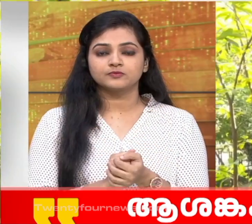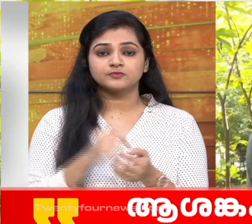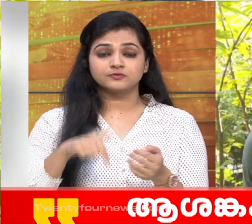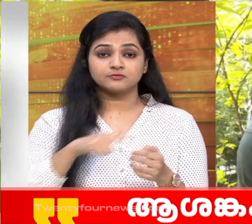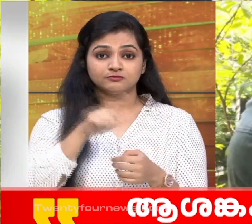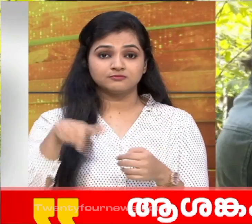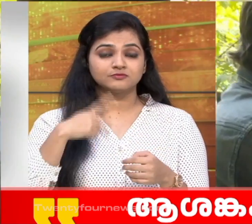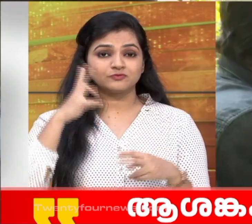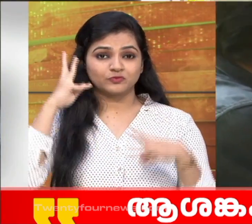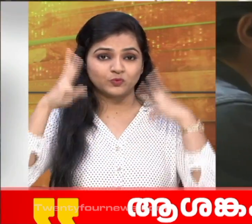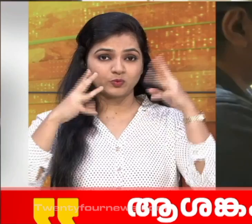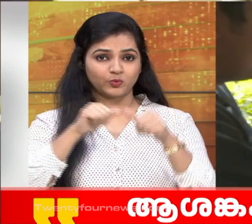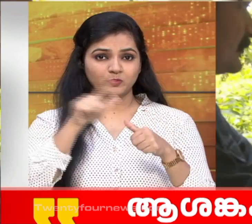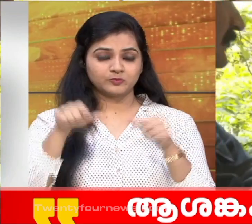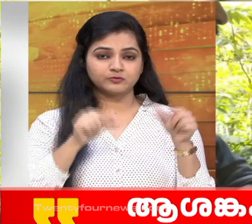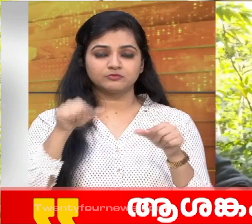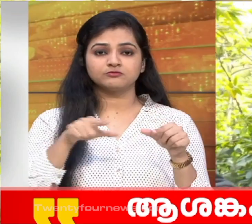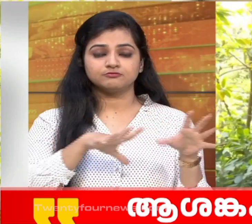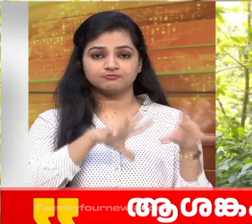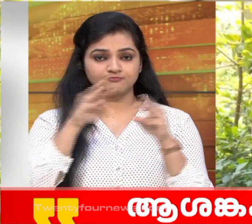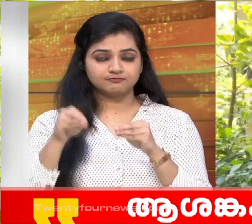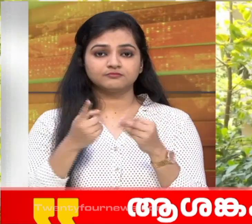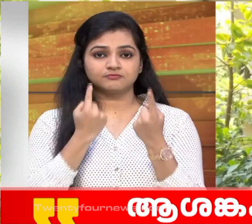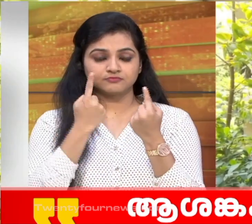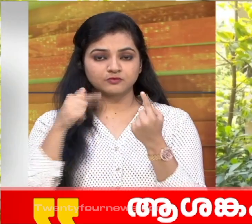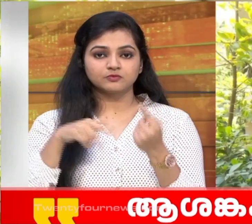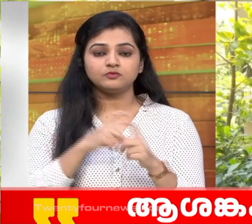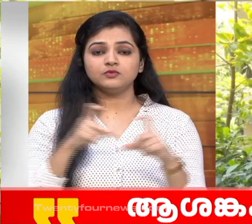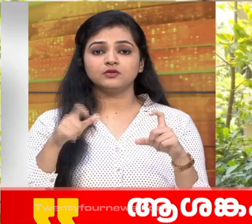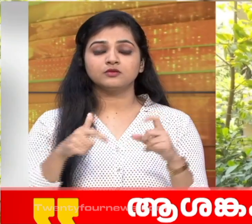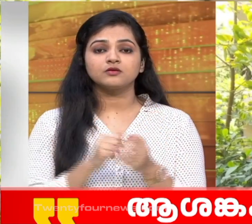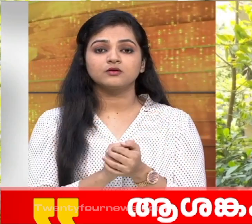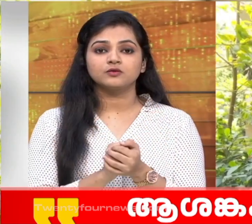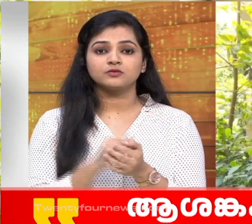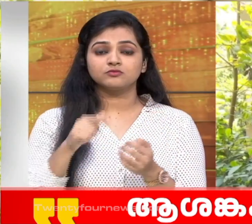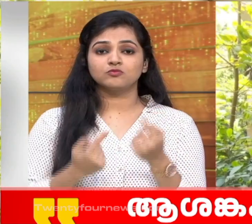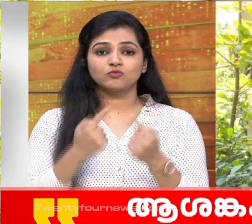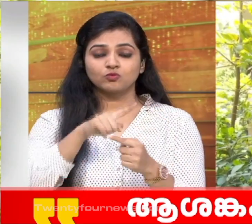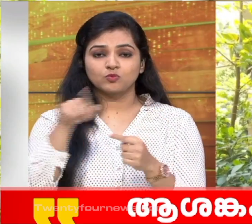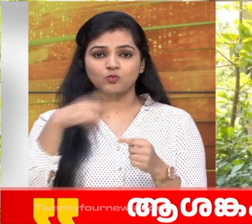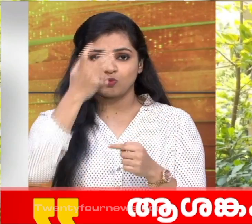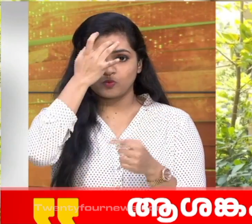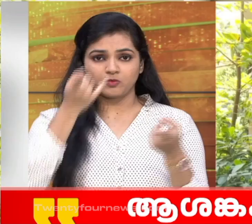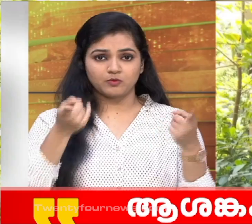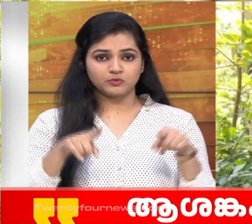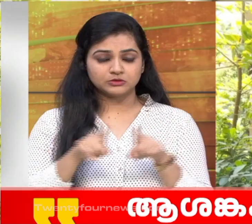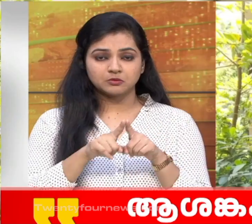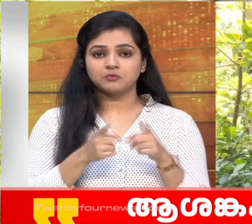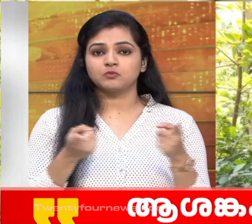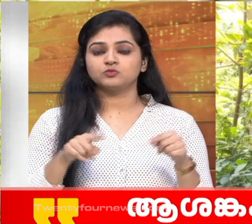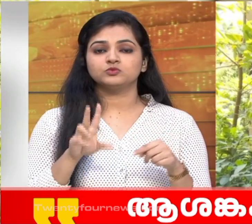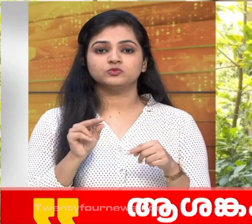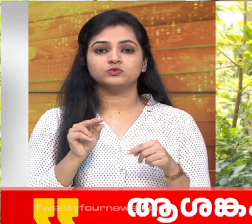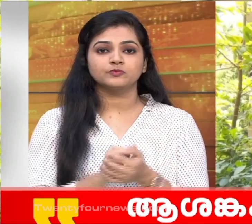concerns will have to be taken on board, and absolutely no question of any environmental problems that should arise. Question